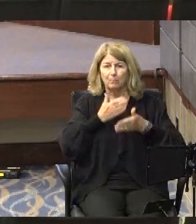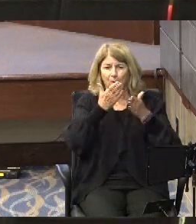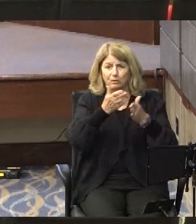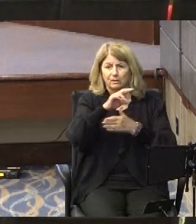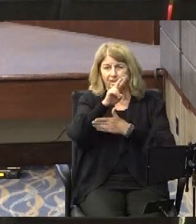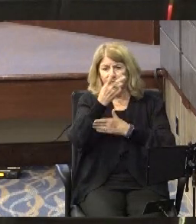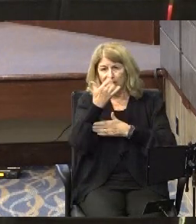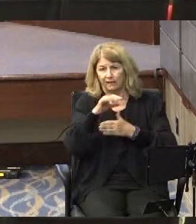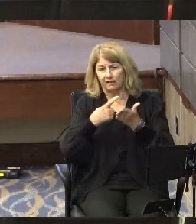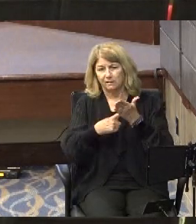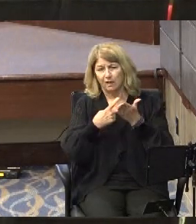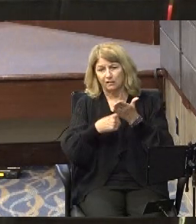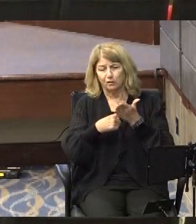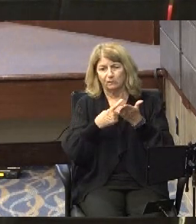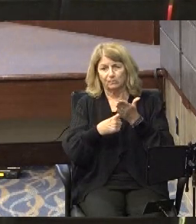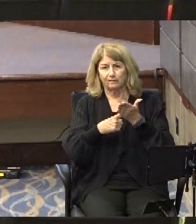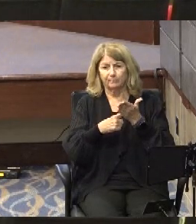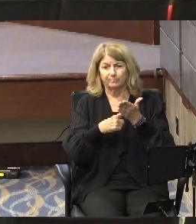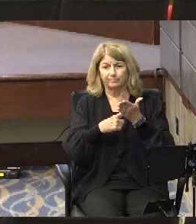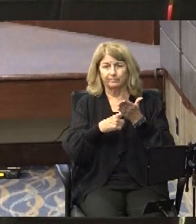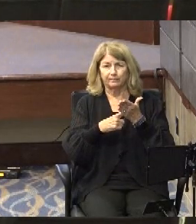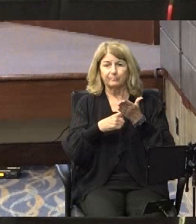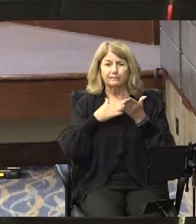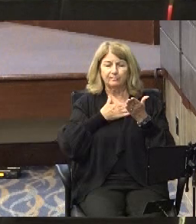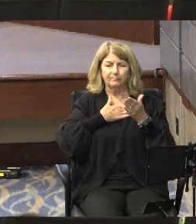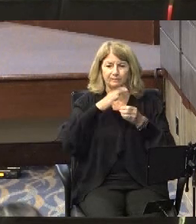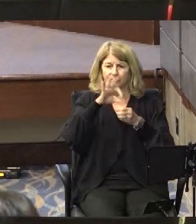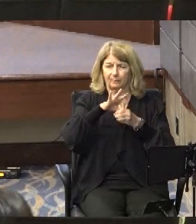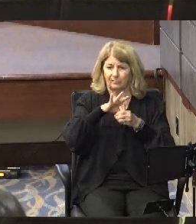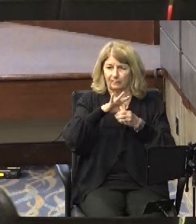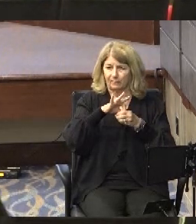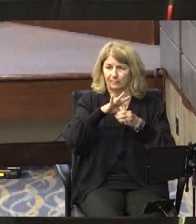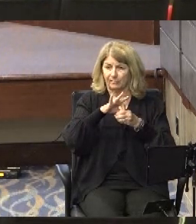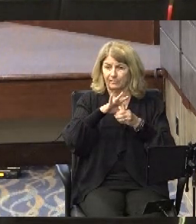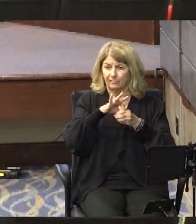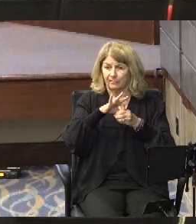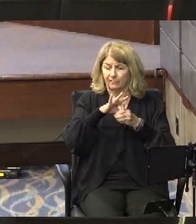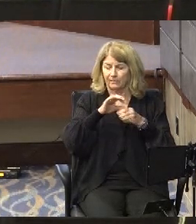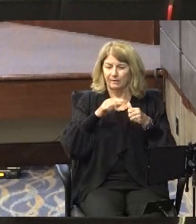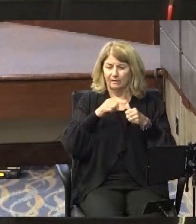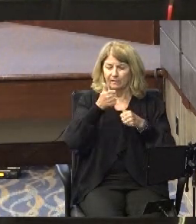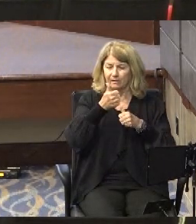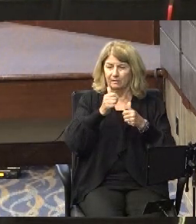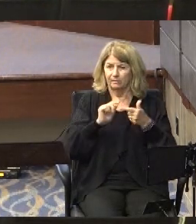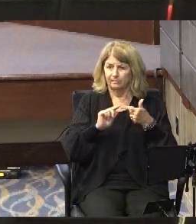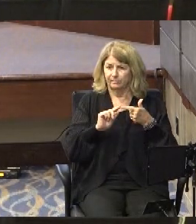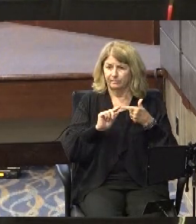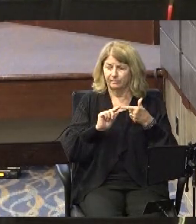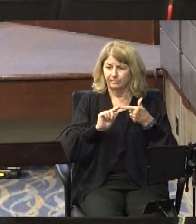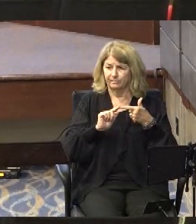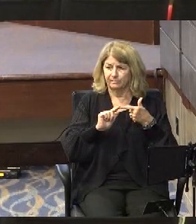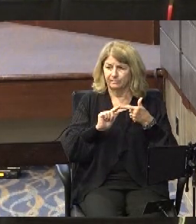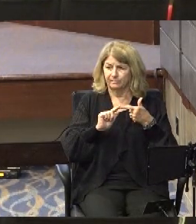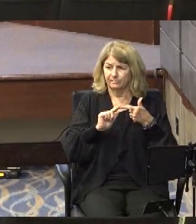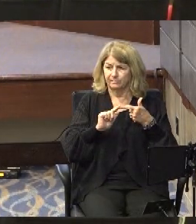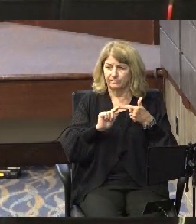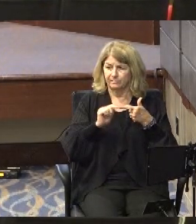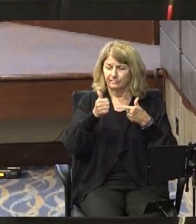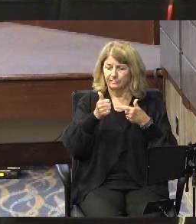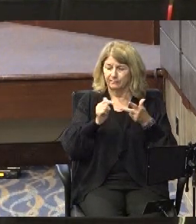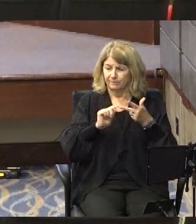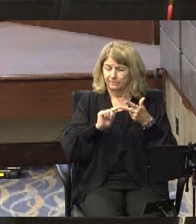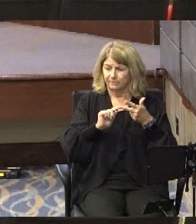discussion? All right, please poll the council. Yes. Rodriguez?